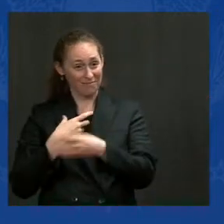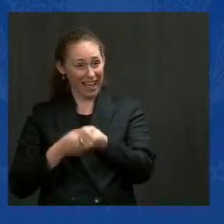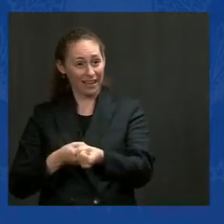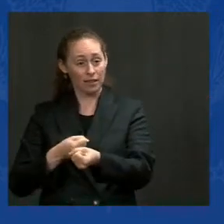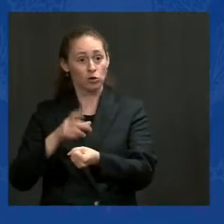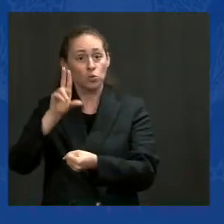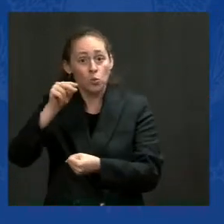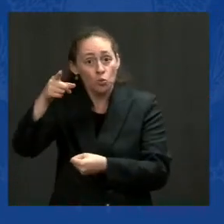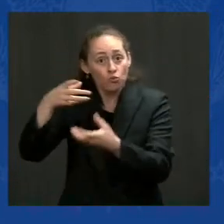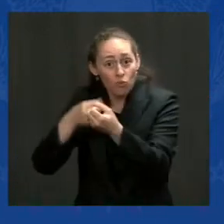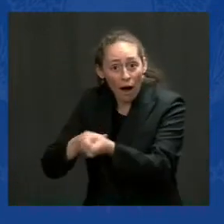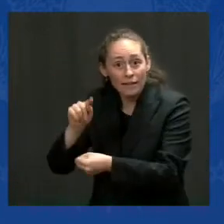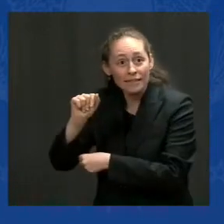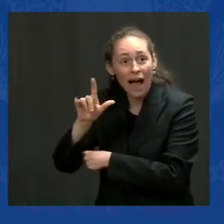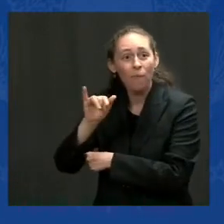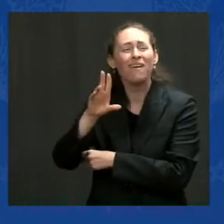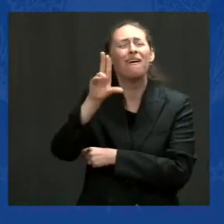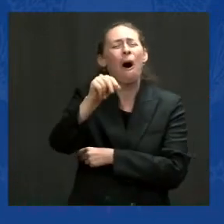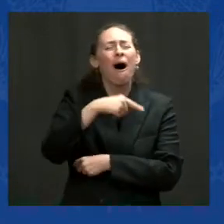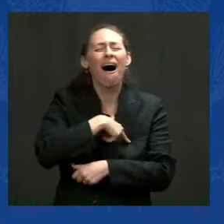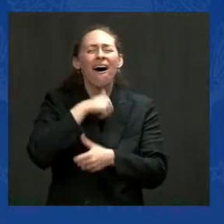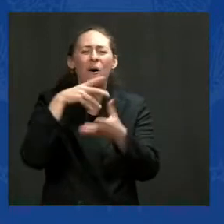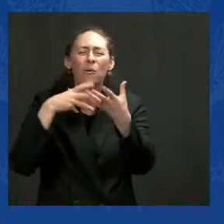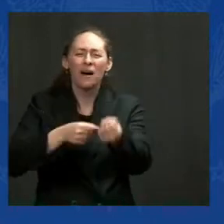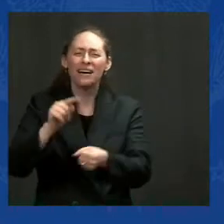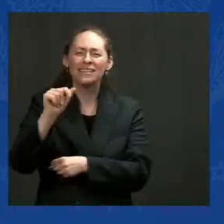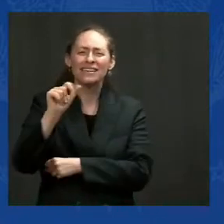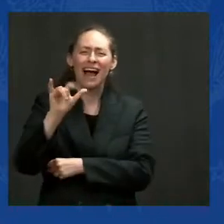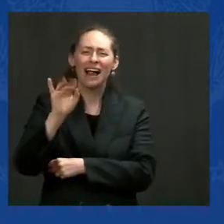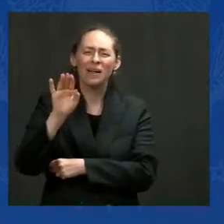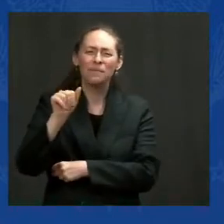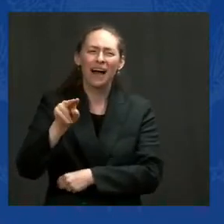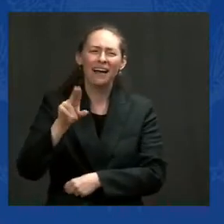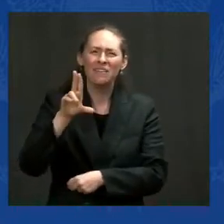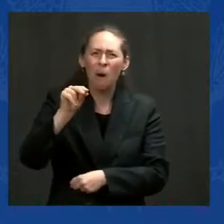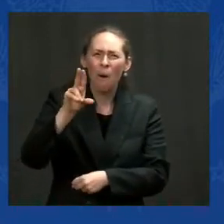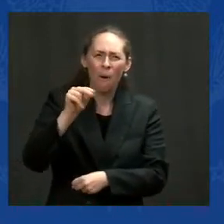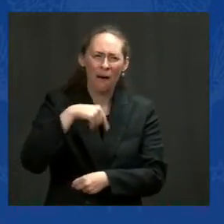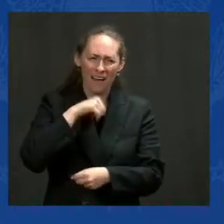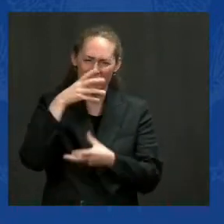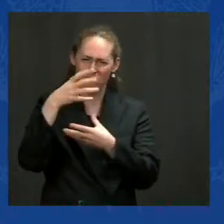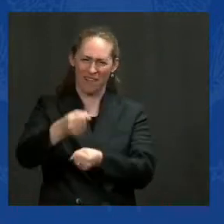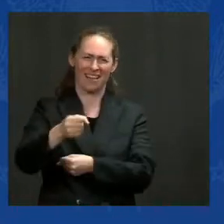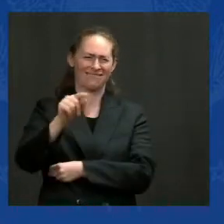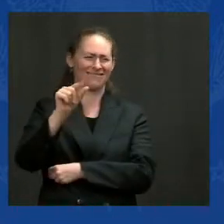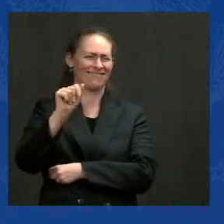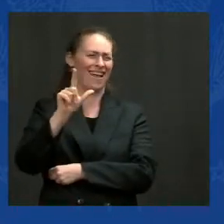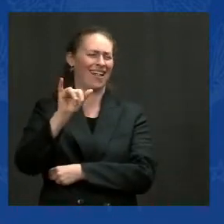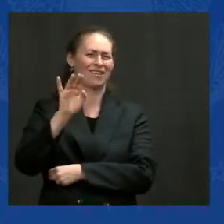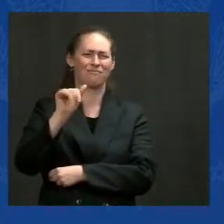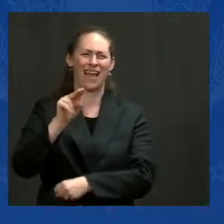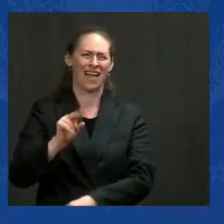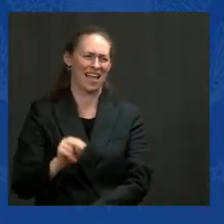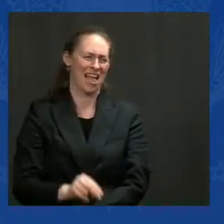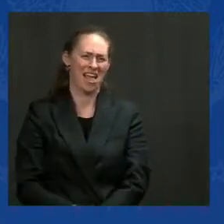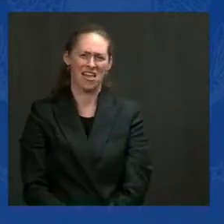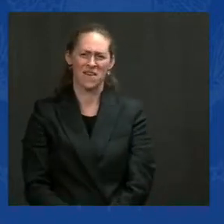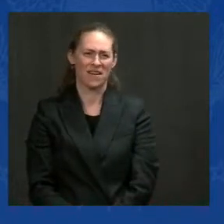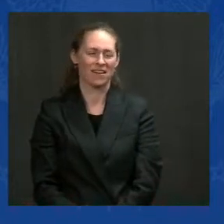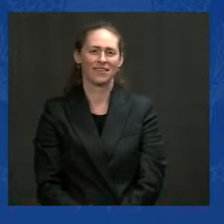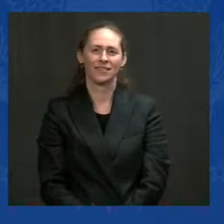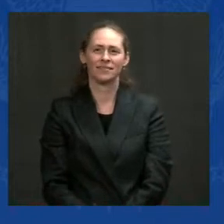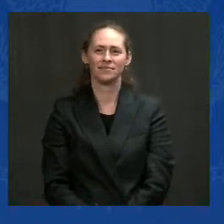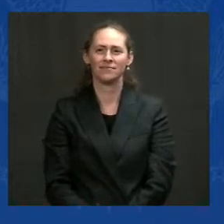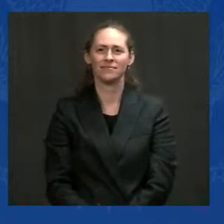Taliban? No, I do not. The country to the Taliban. No, I do not trust the Taliban. So why are you handing the country over? Is the